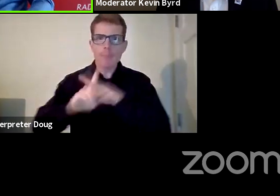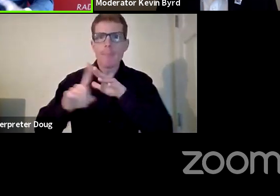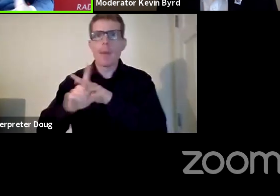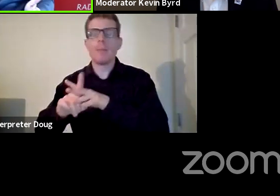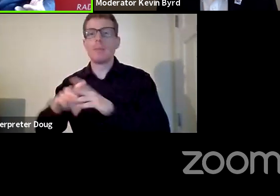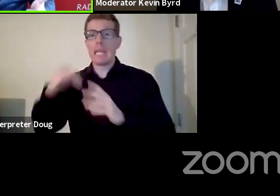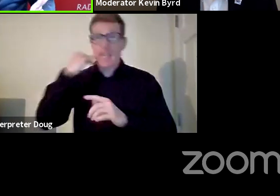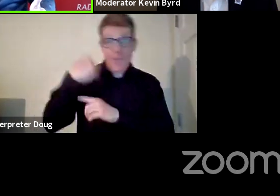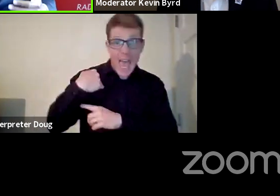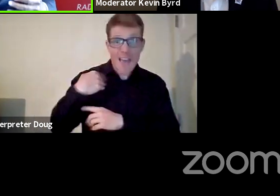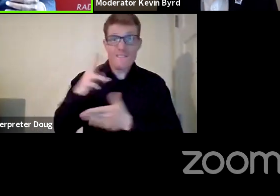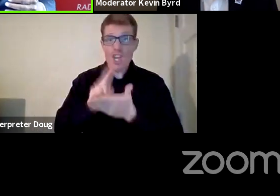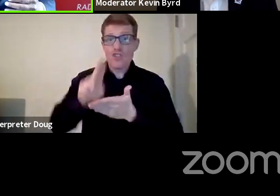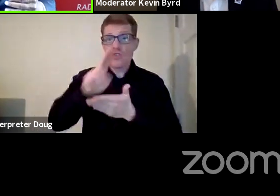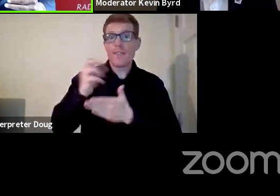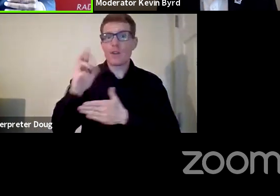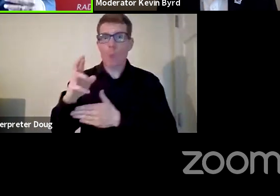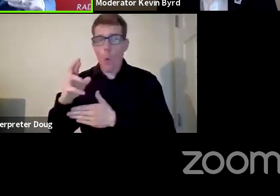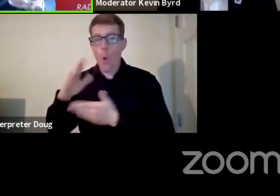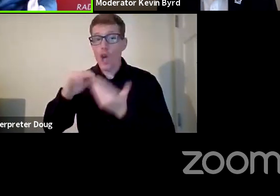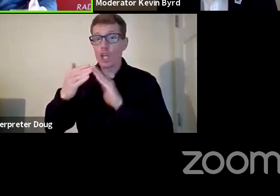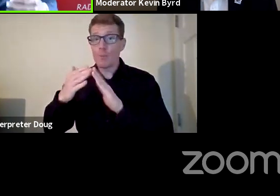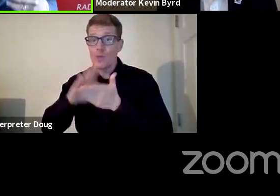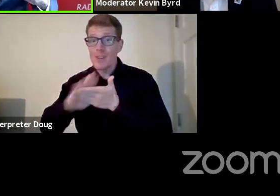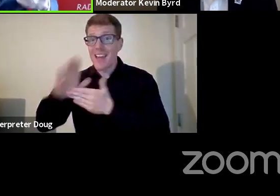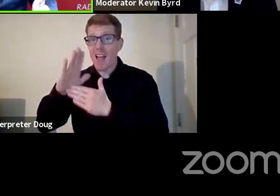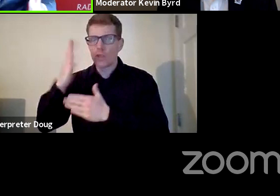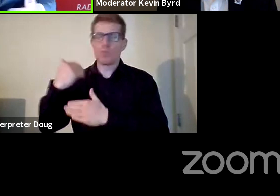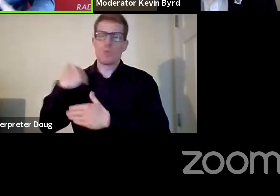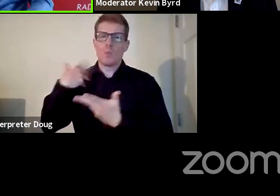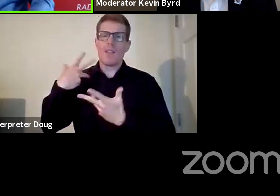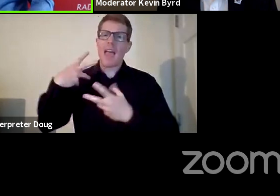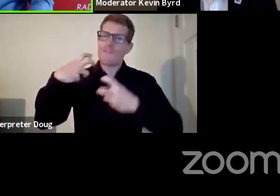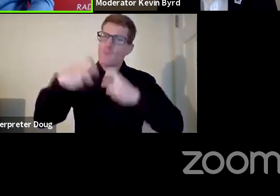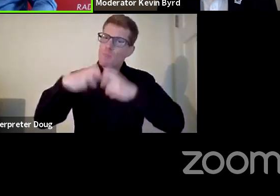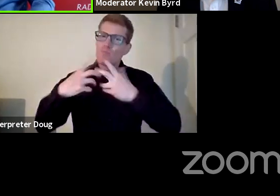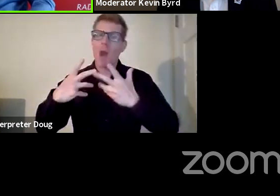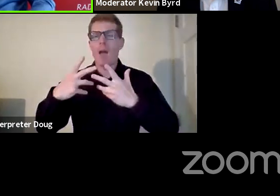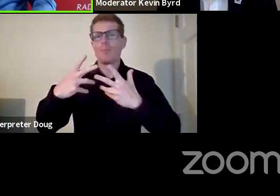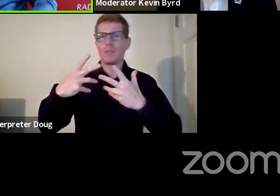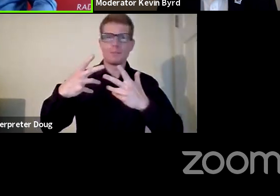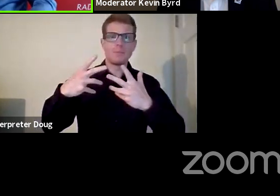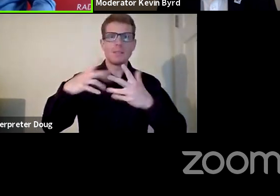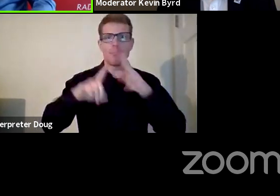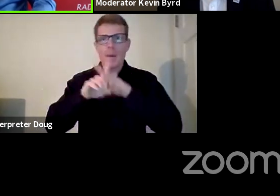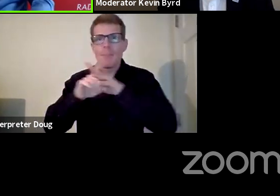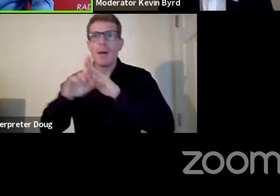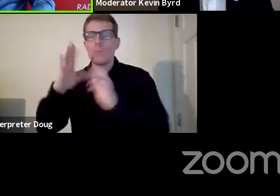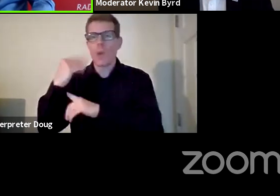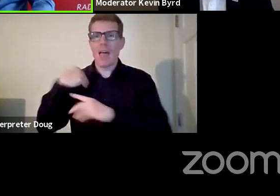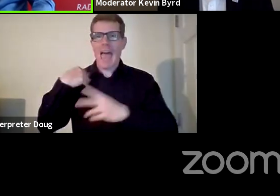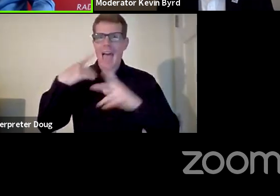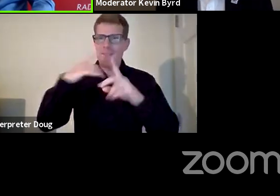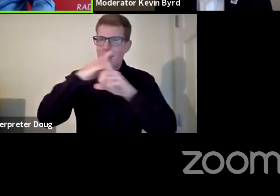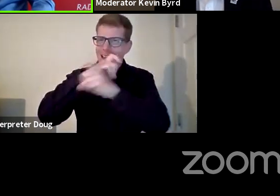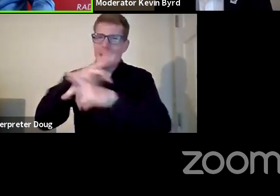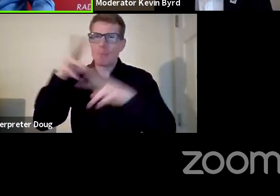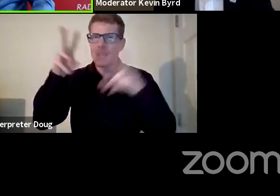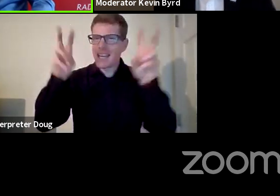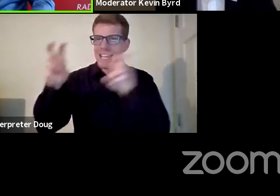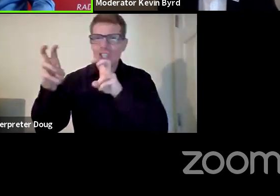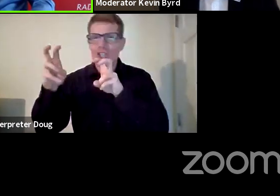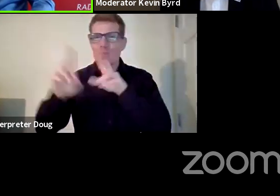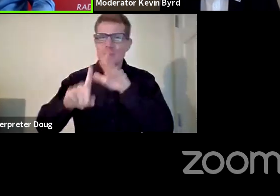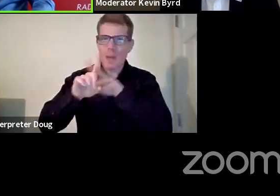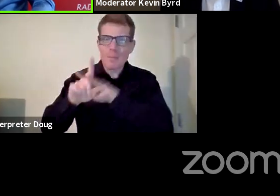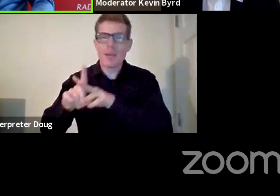college, you're going to run into challenging times and complex issues. And so what I will tell you is we've gone through this